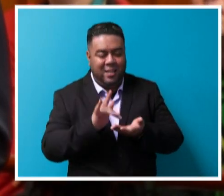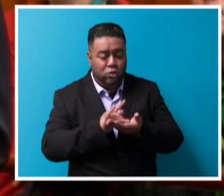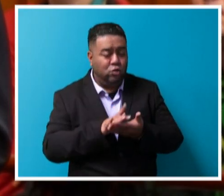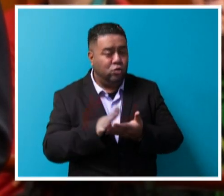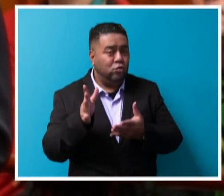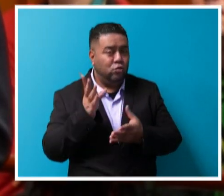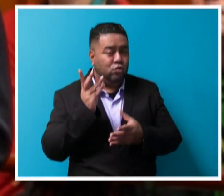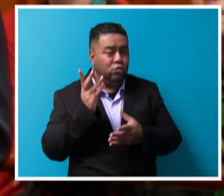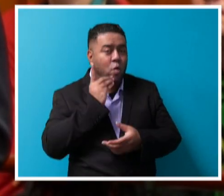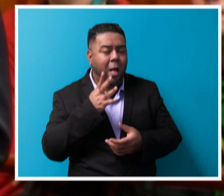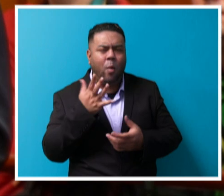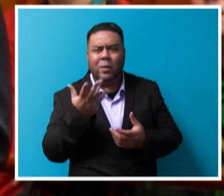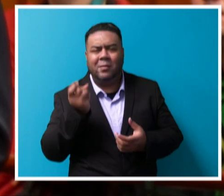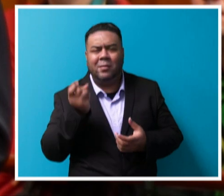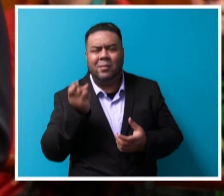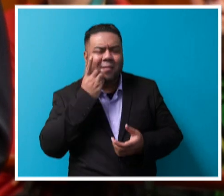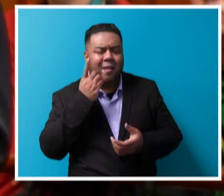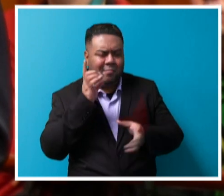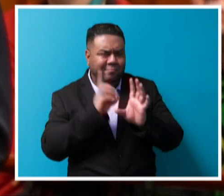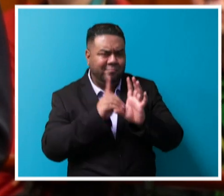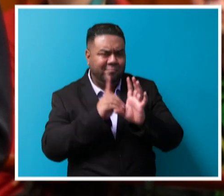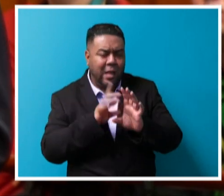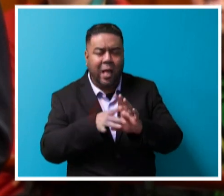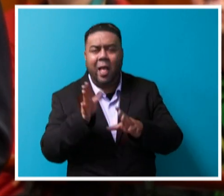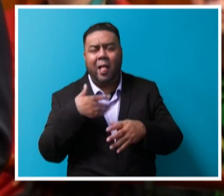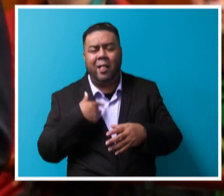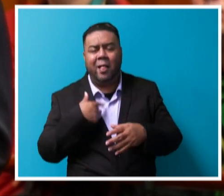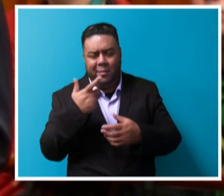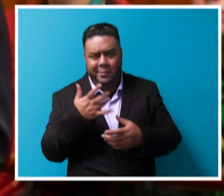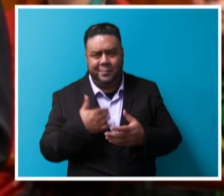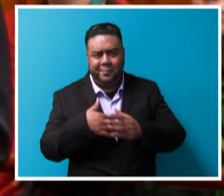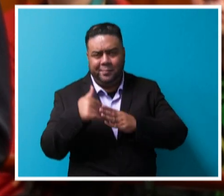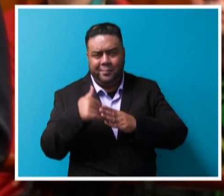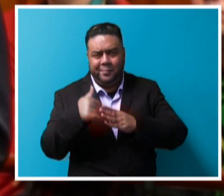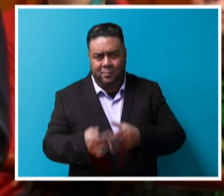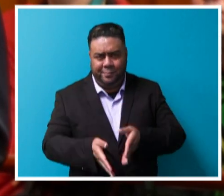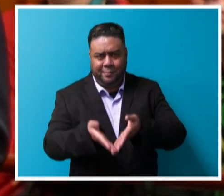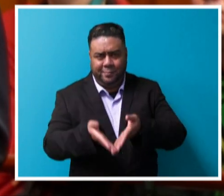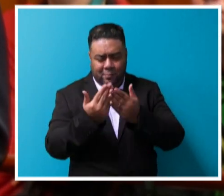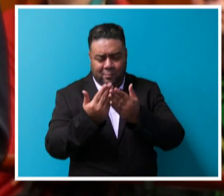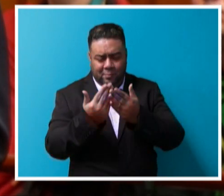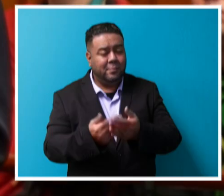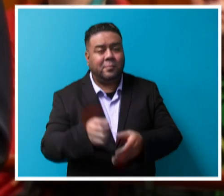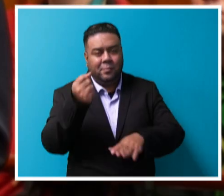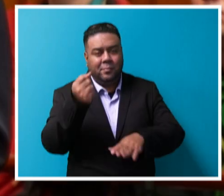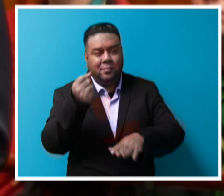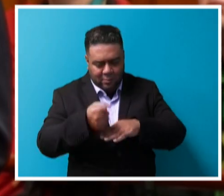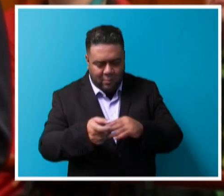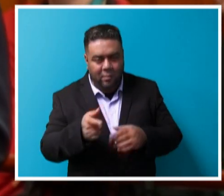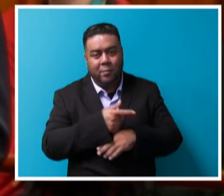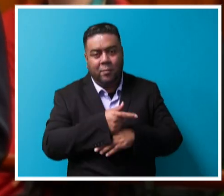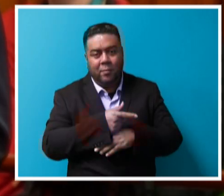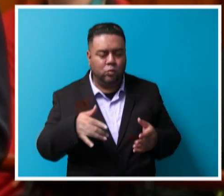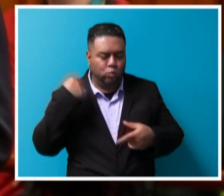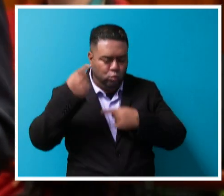improve workforce capacity, and build climate-resilient infrastructure and enhance governance for generations to come.